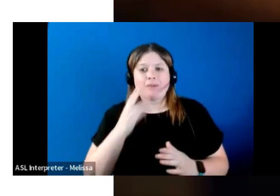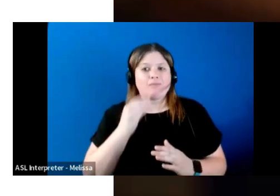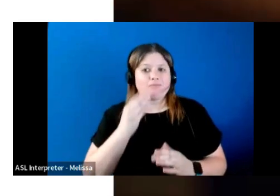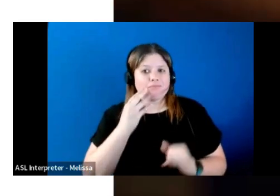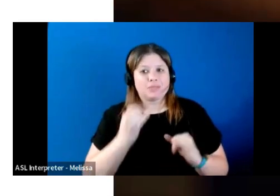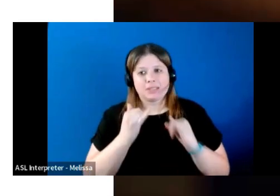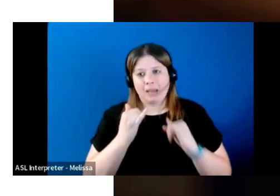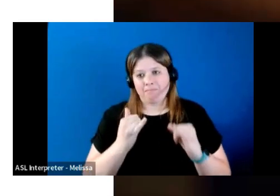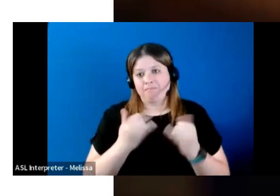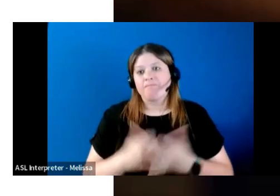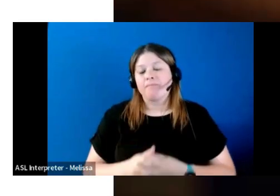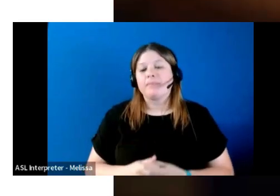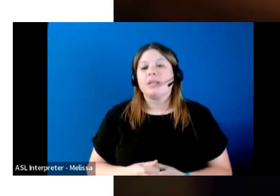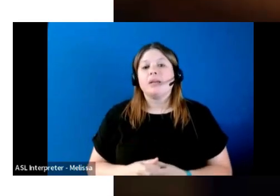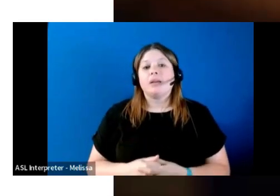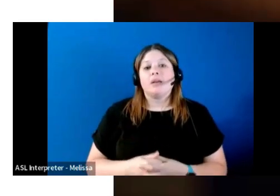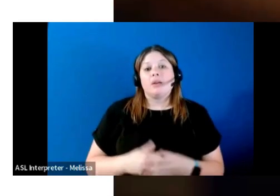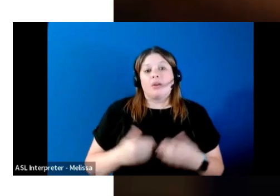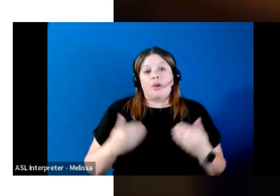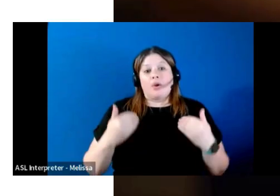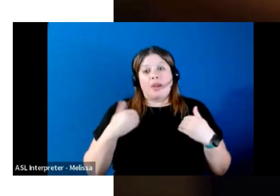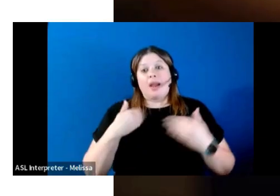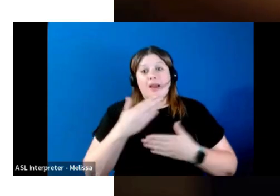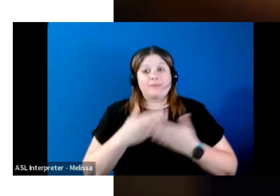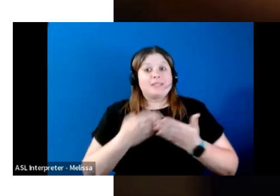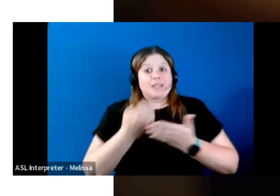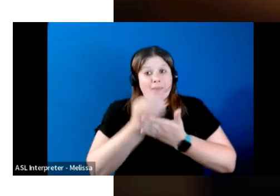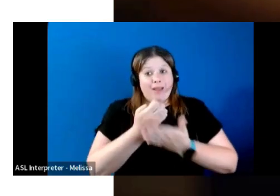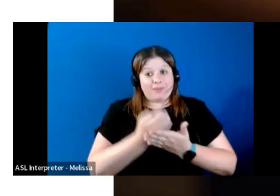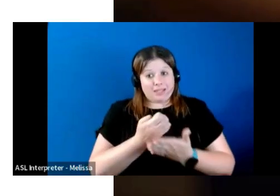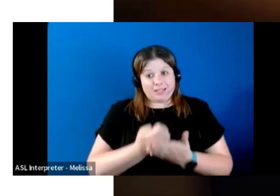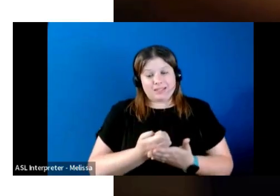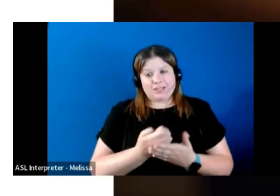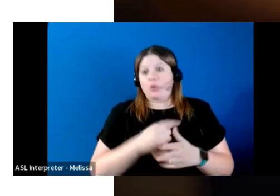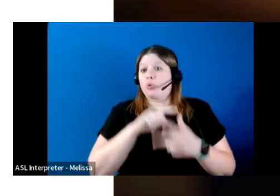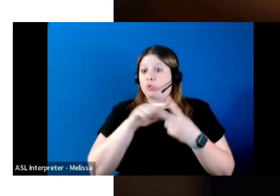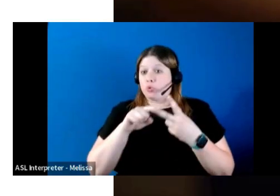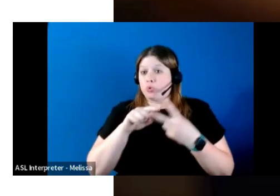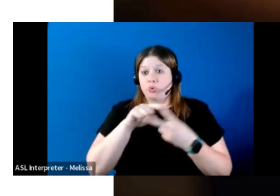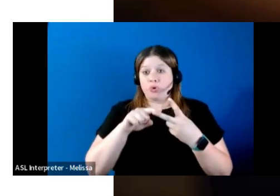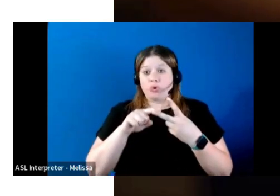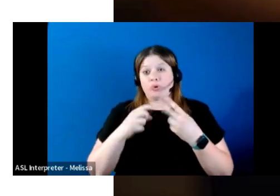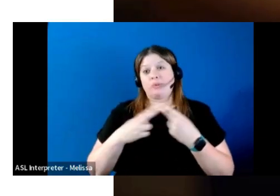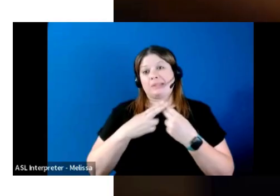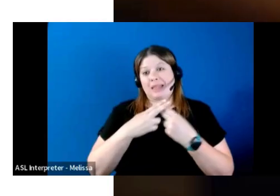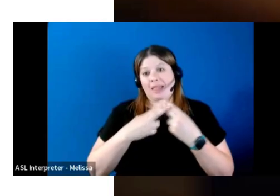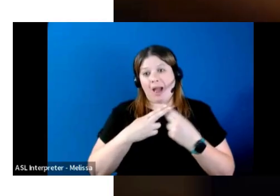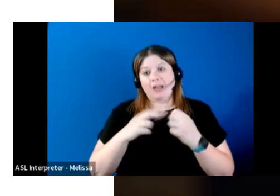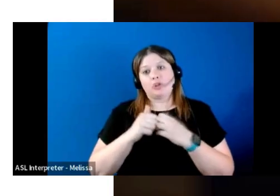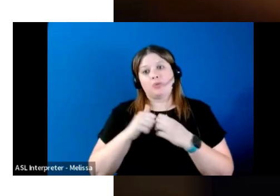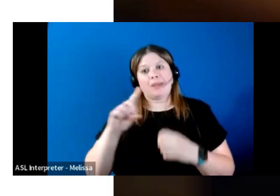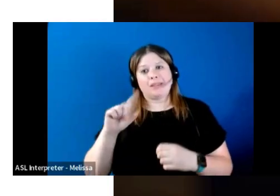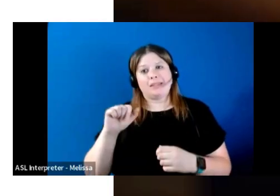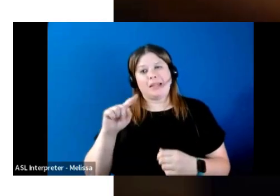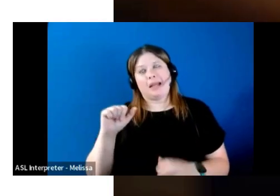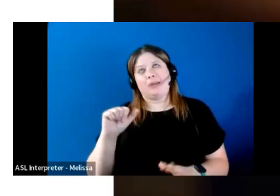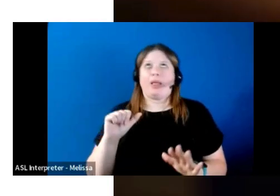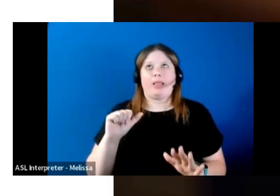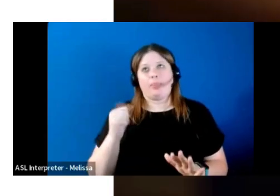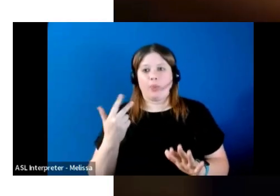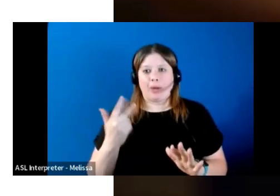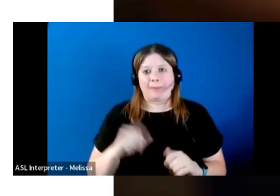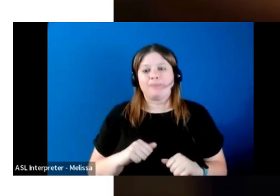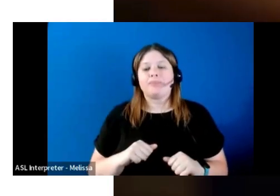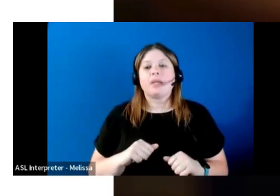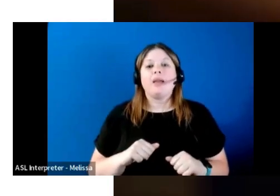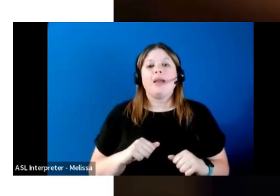So we do have some evidence. There are 2 slides on data, well, 3. There is some